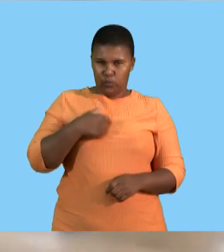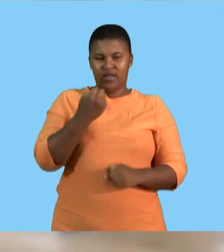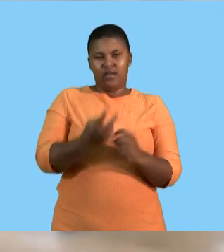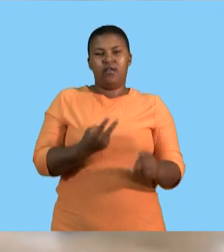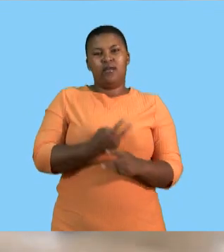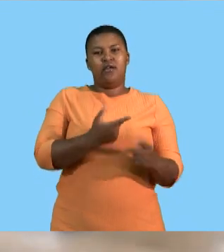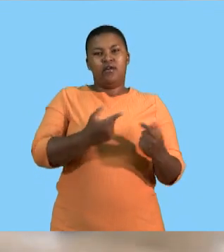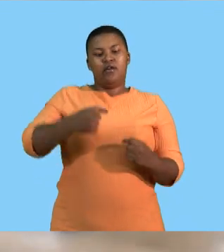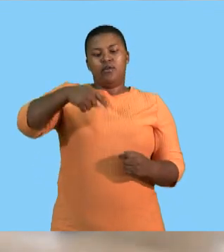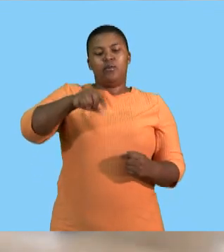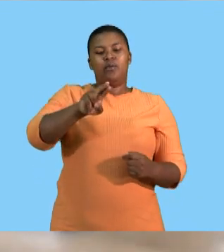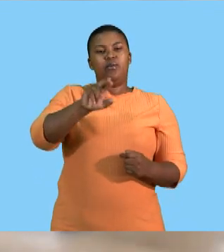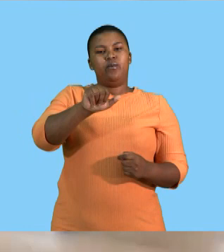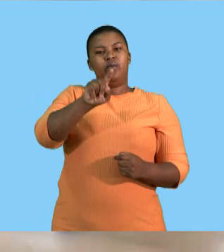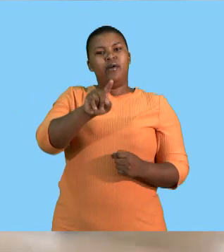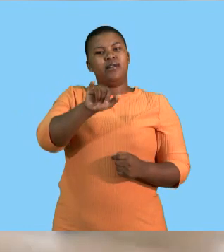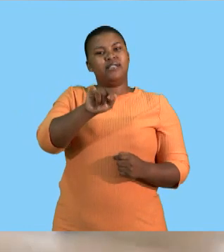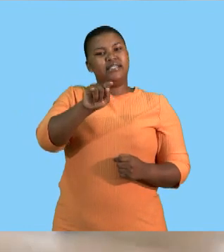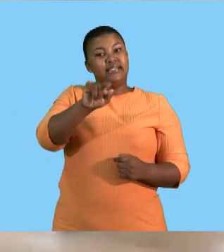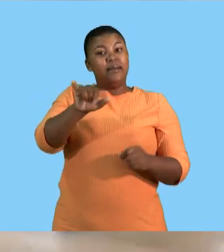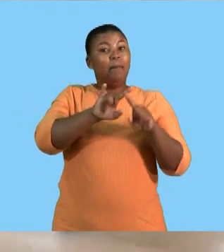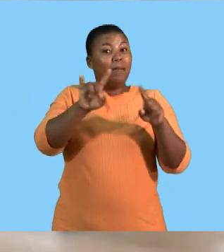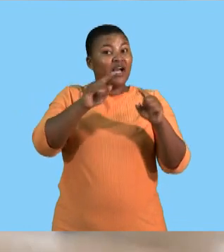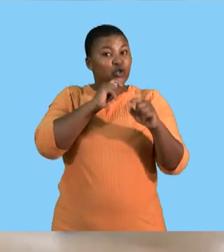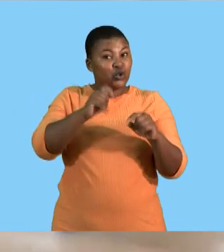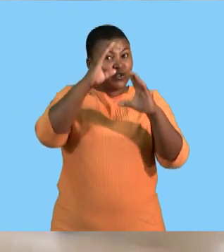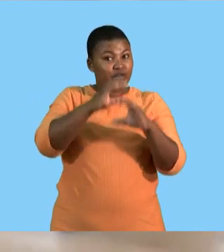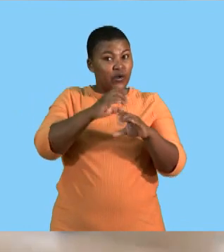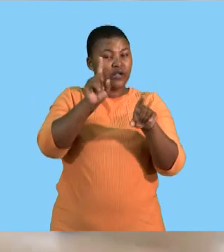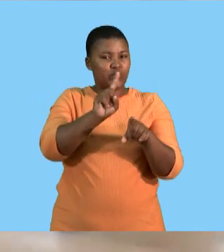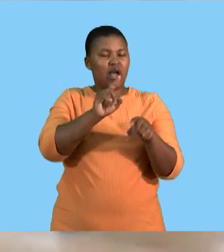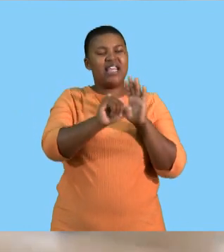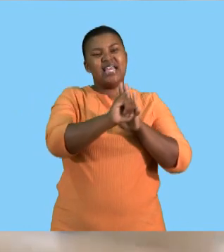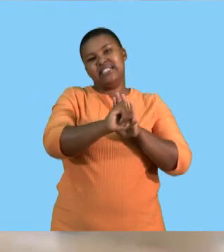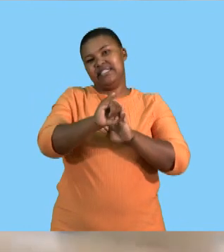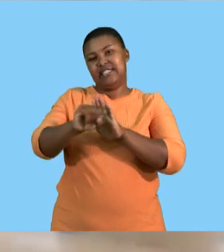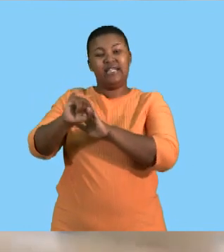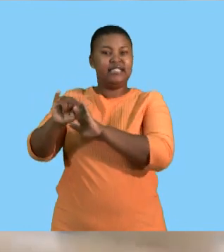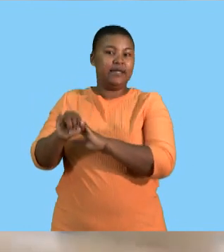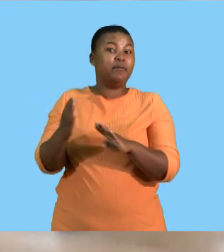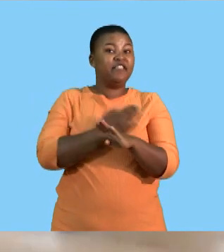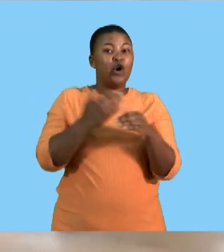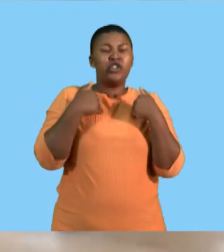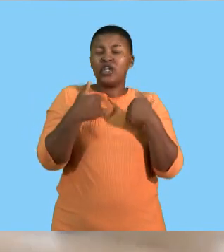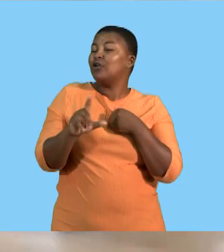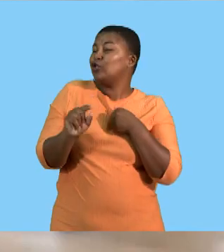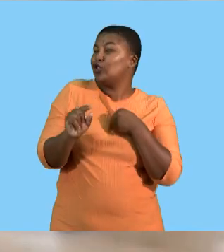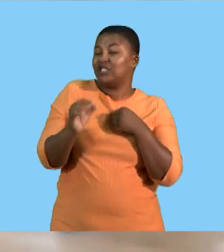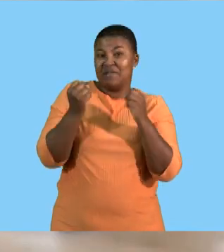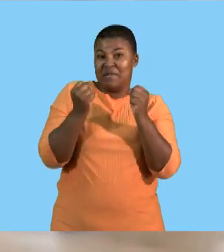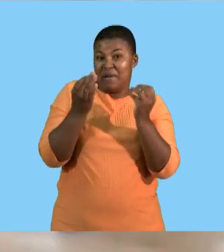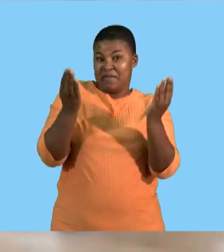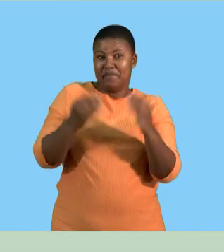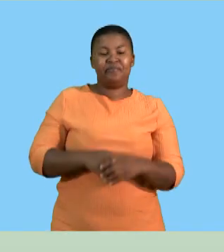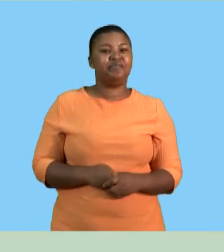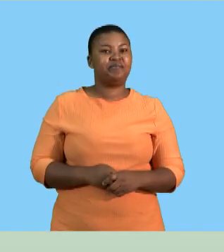of quality and more specifically the quality indicators. Now before we start, an interesting fact. Did you